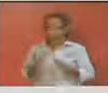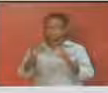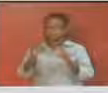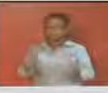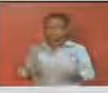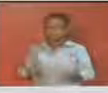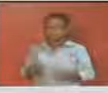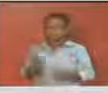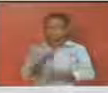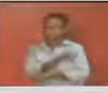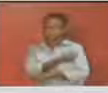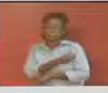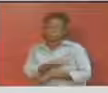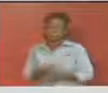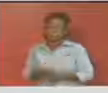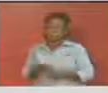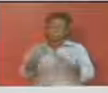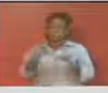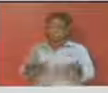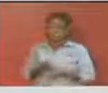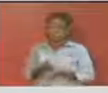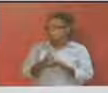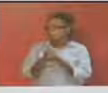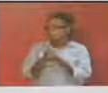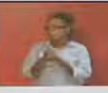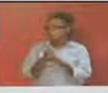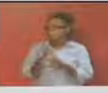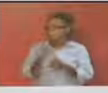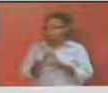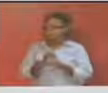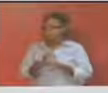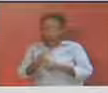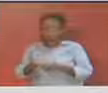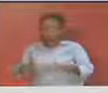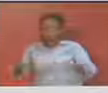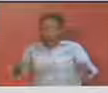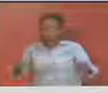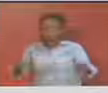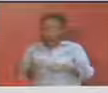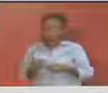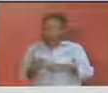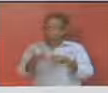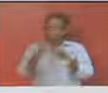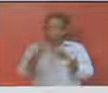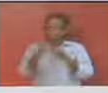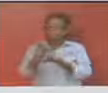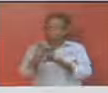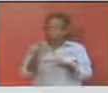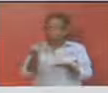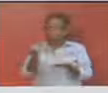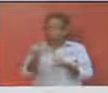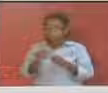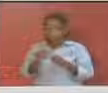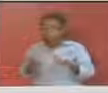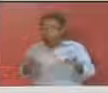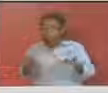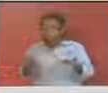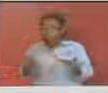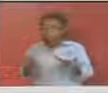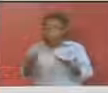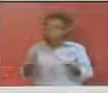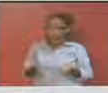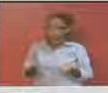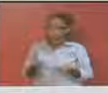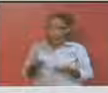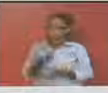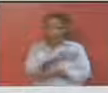Now, what's been the study I was thinking of is one, I believe, was the Astrazeneca vaccine,